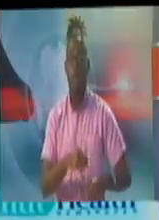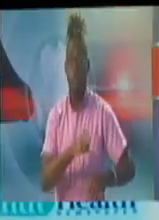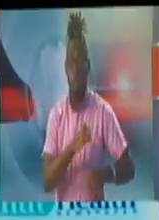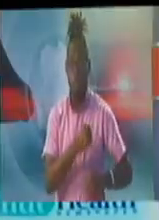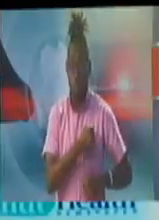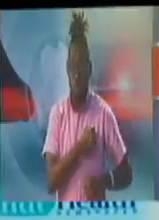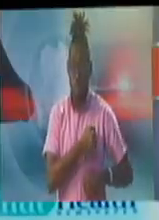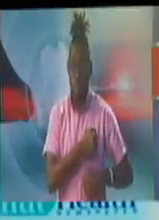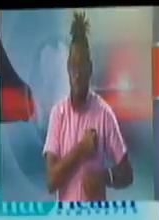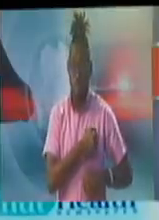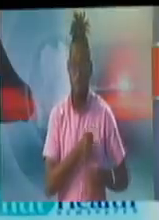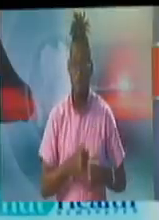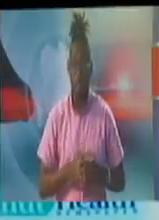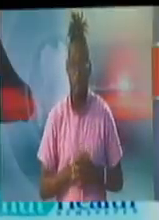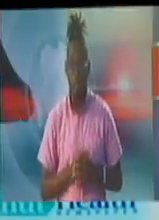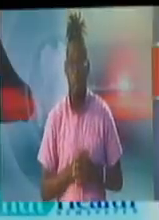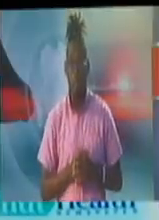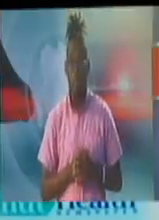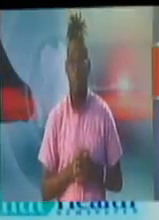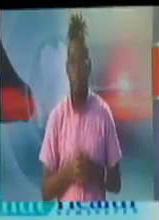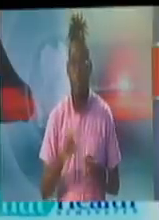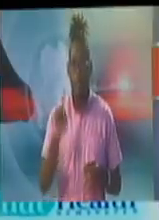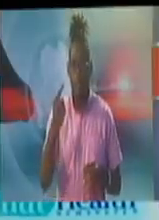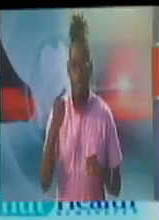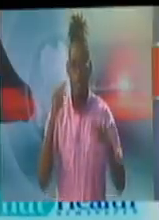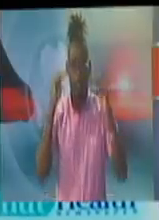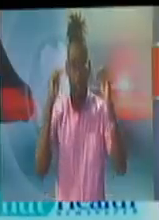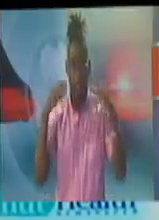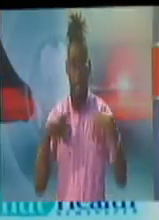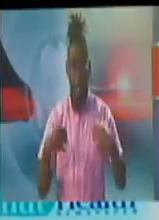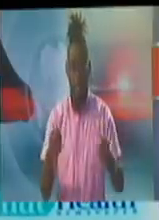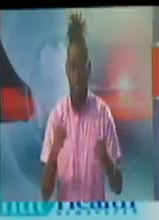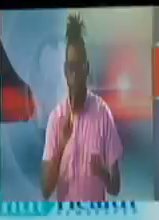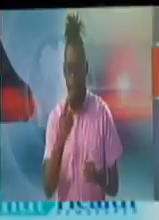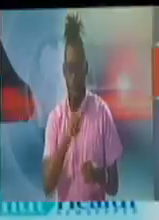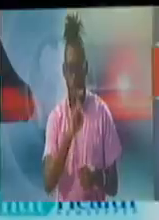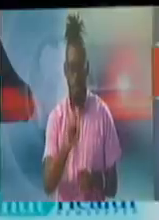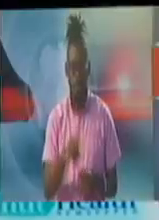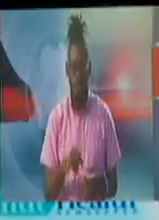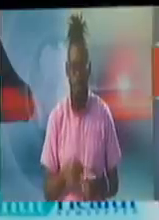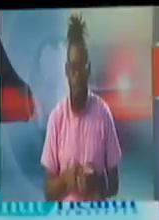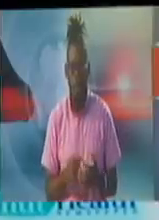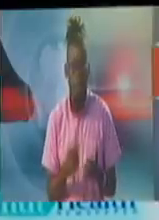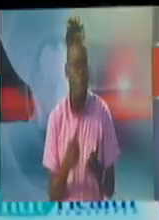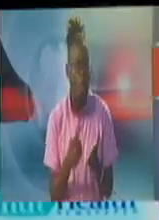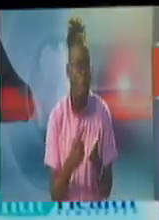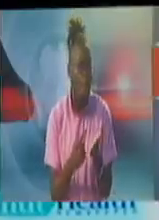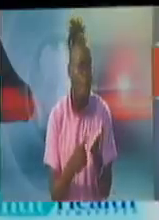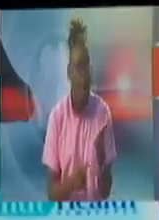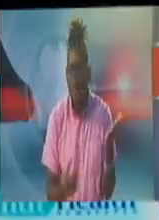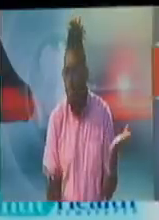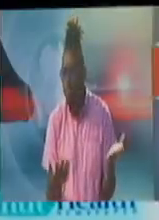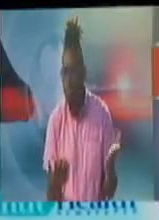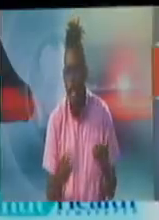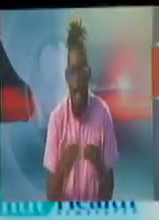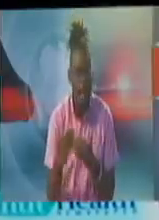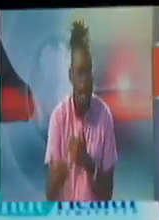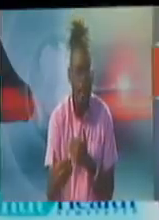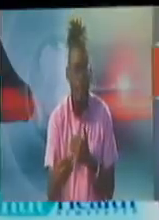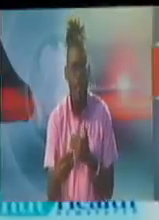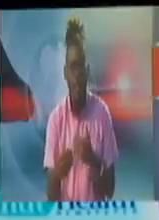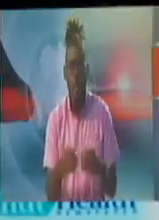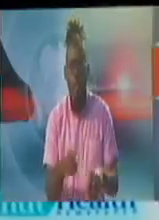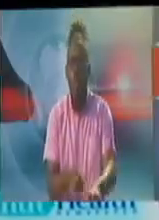Minister Deyalsingh, what special significance do you attach to the fact that there was, after a lull period, there was